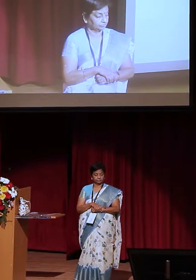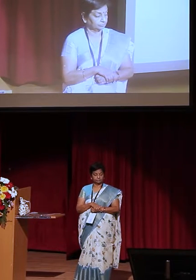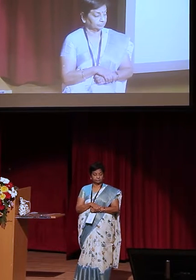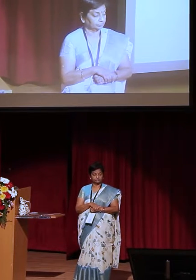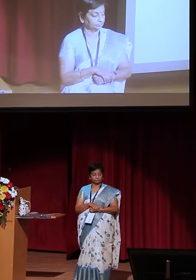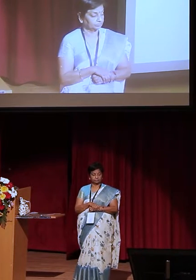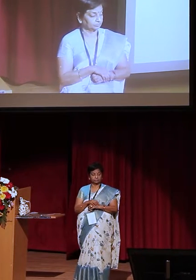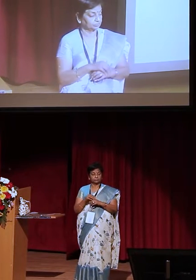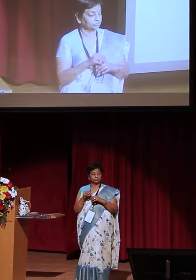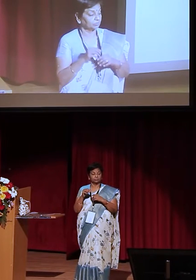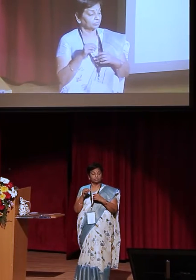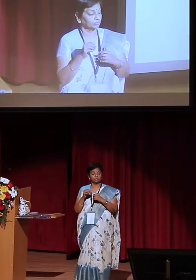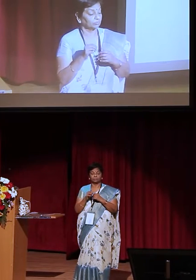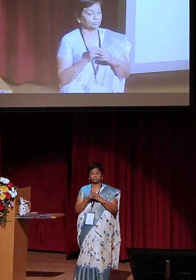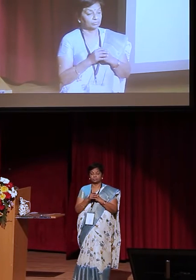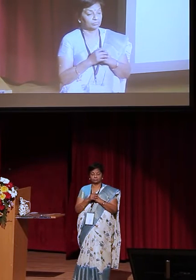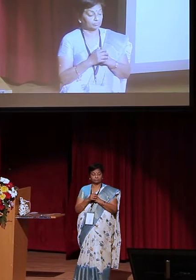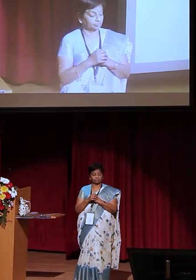Ultraviolet printing,